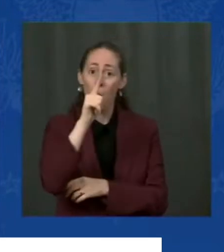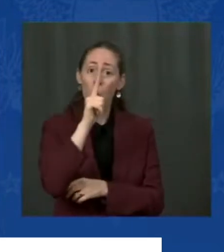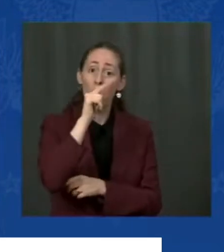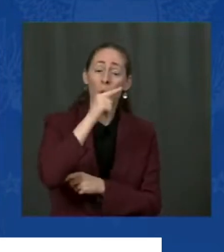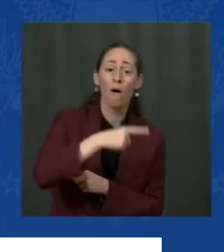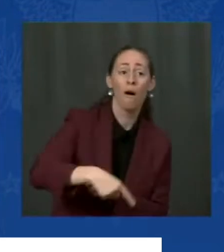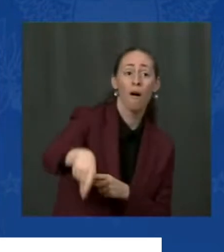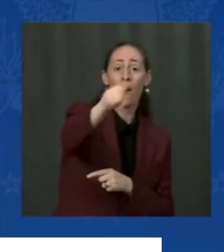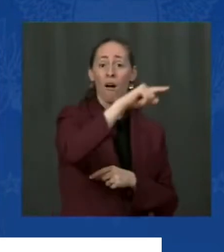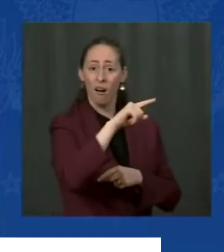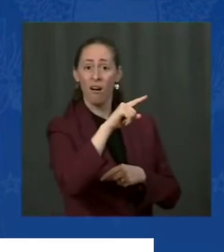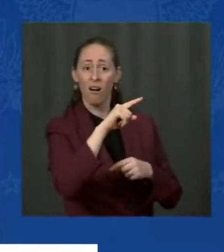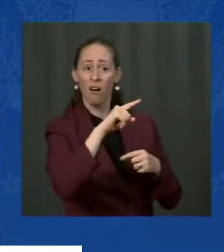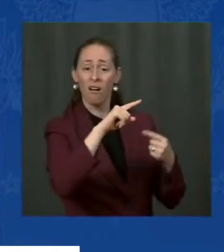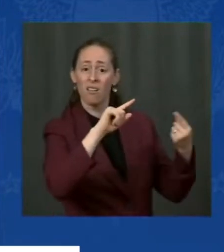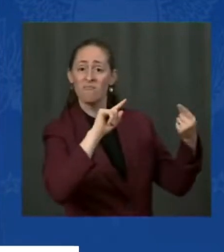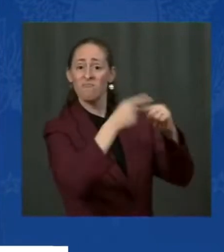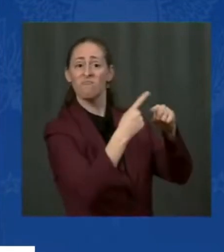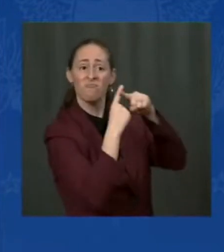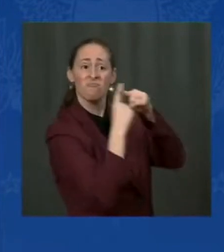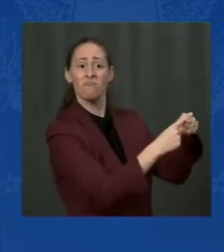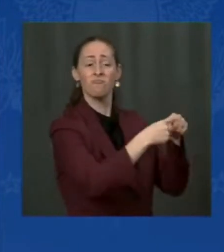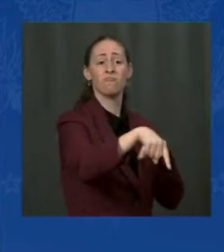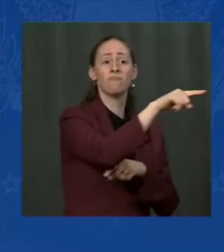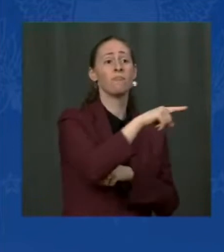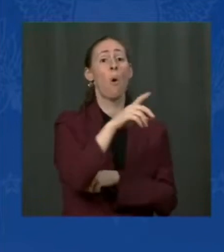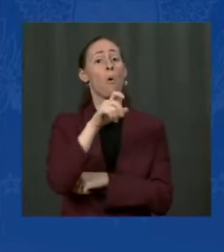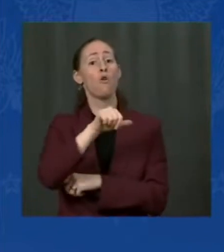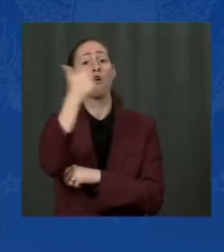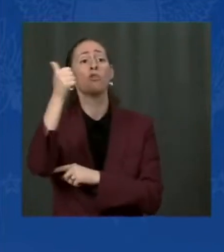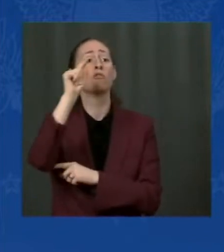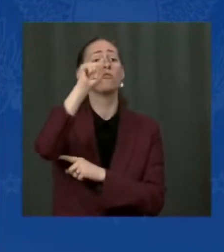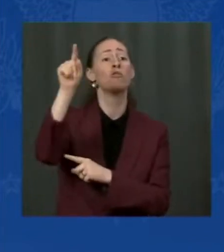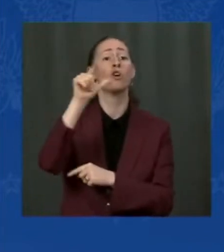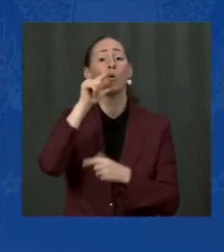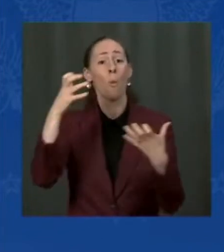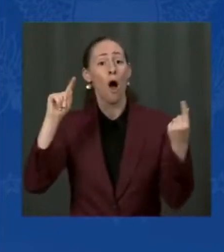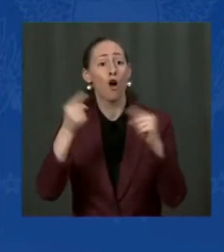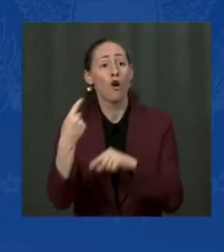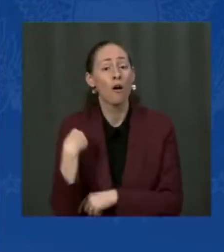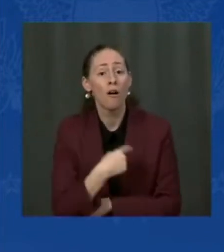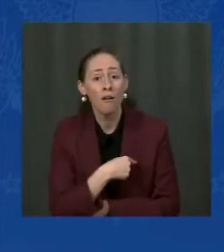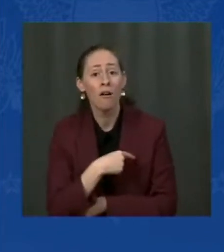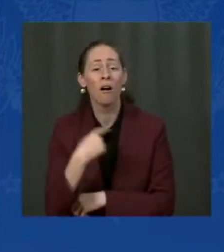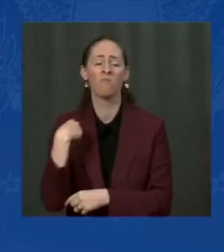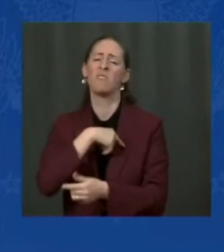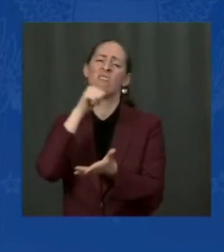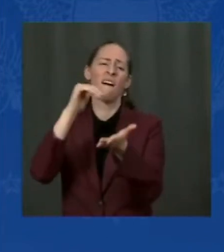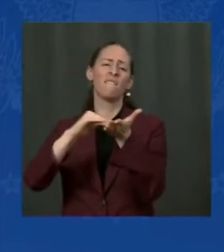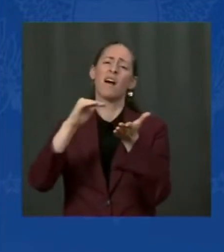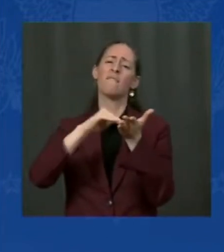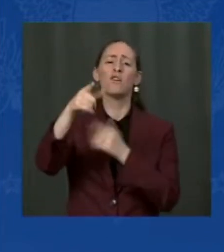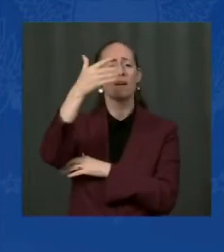as well as anyone who wishes America harm, know this. We will not forgive. We will